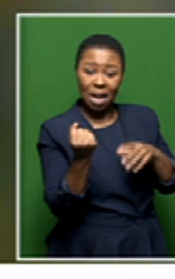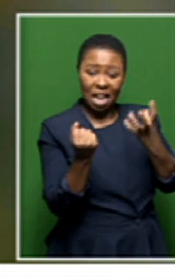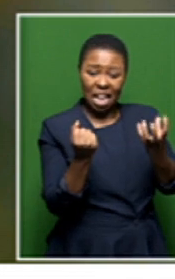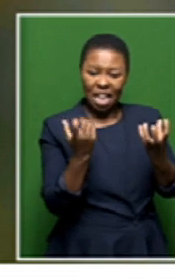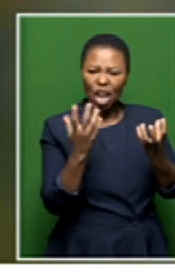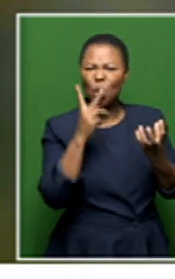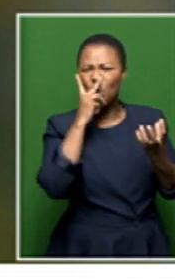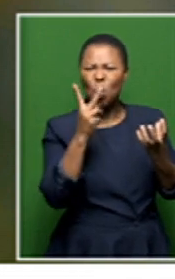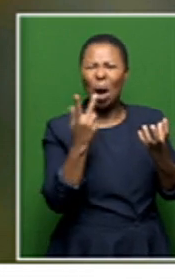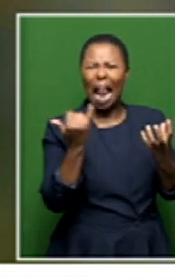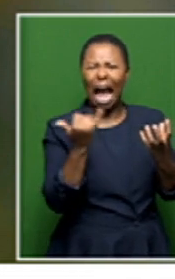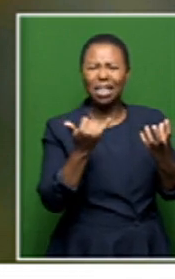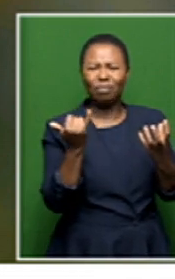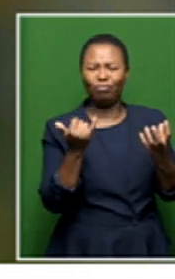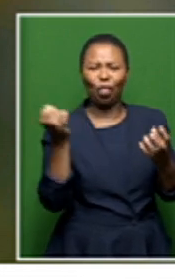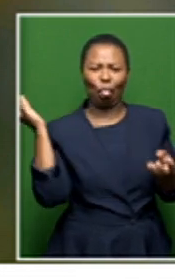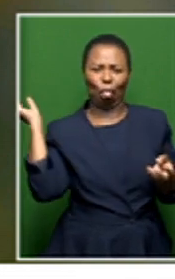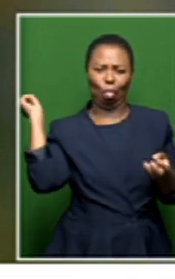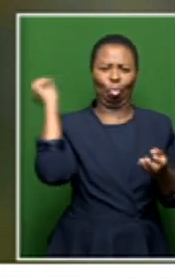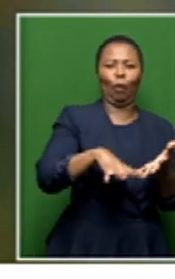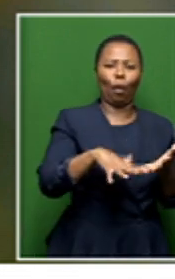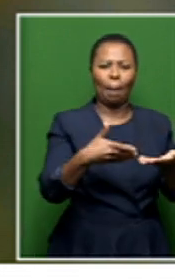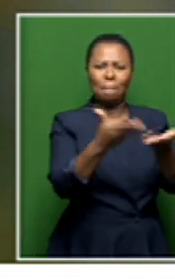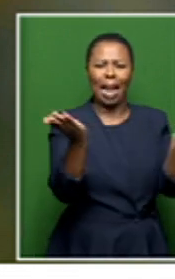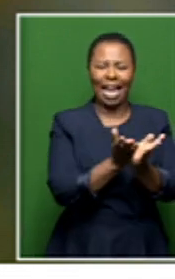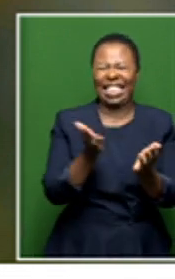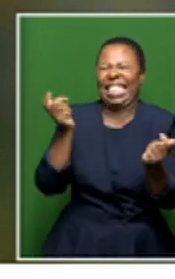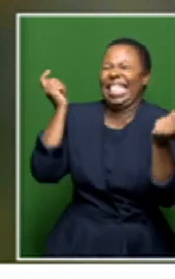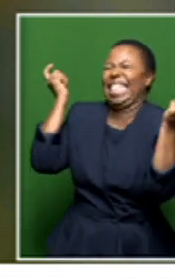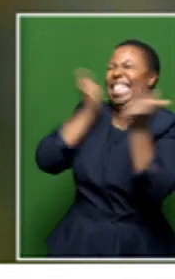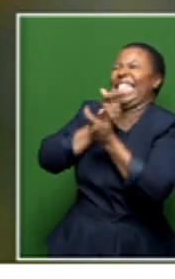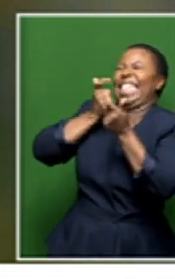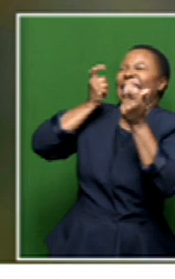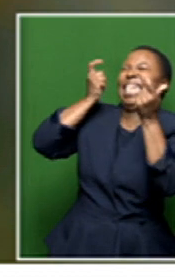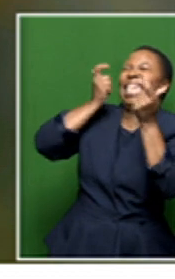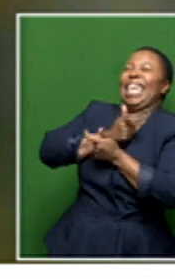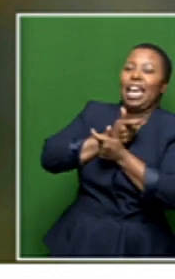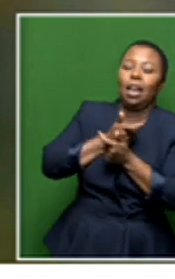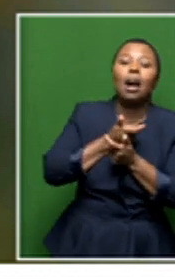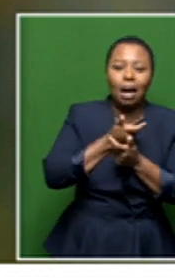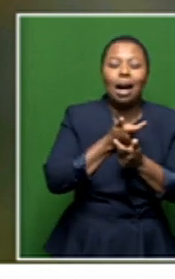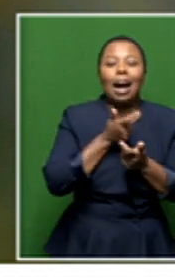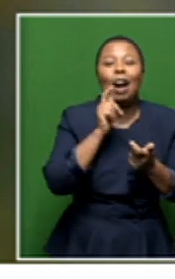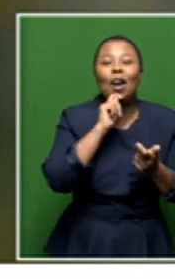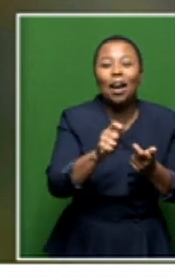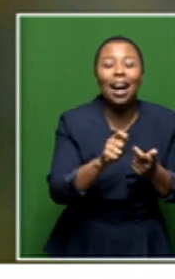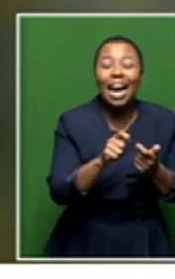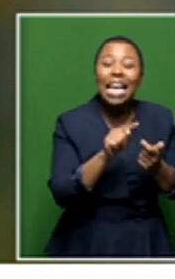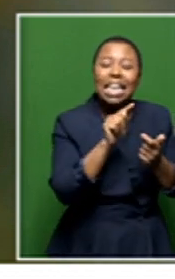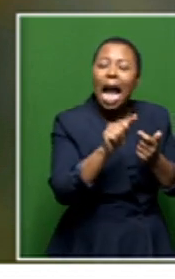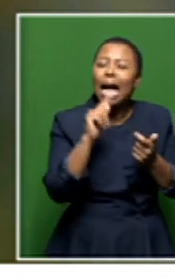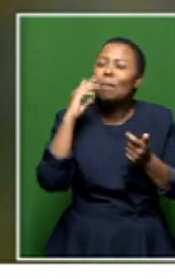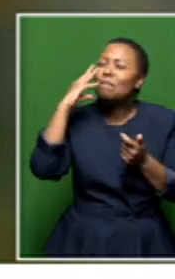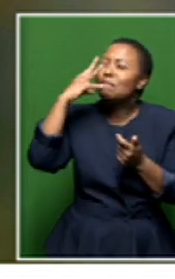needs to look like it was thrown on the plate. I, for one, looking at the picture, actually roll up the pap. That actually looks